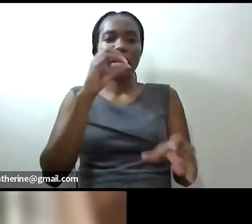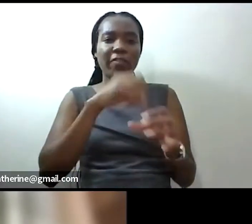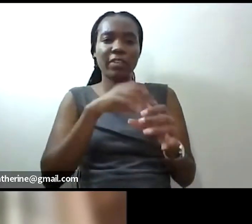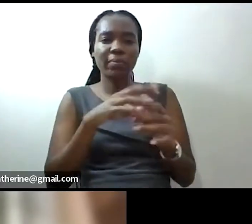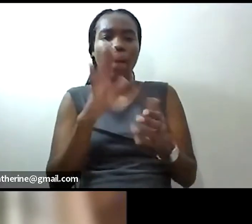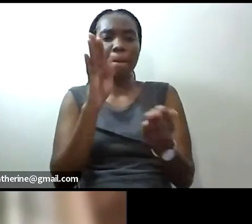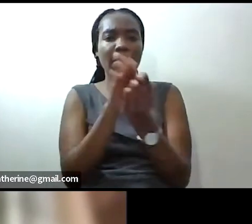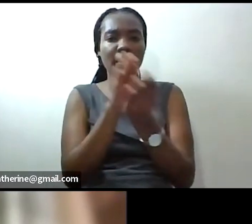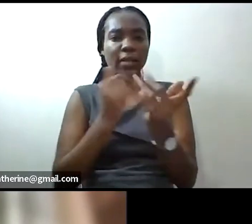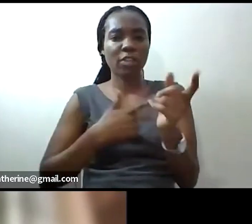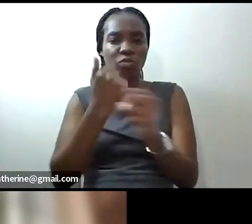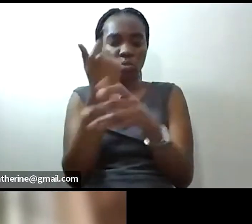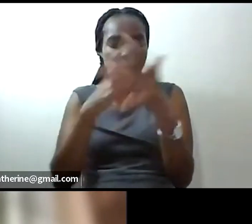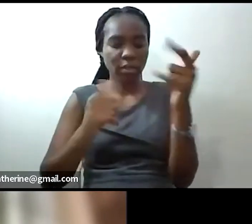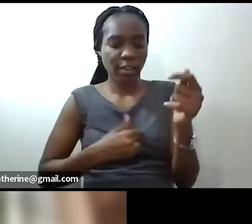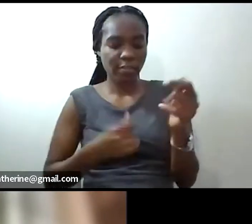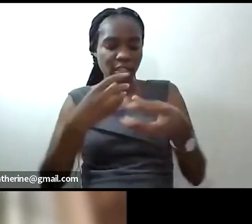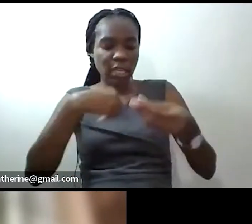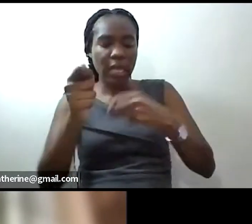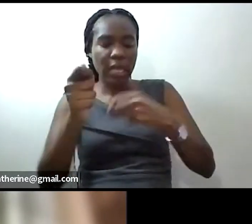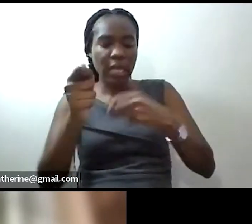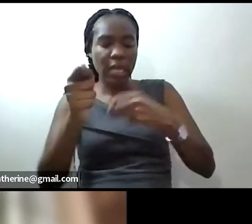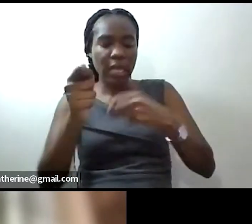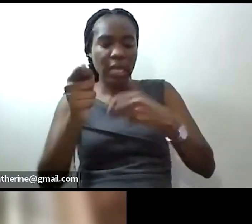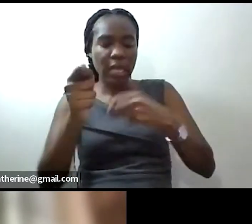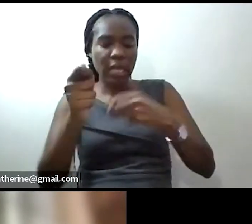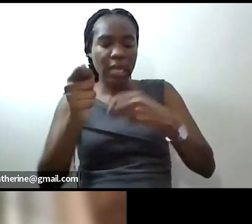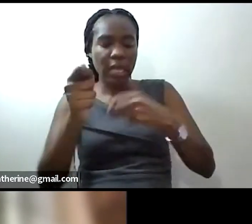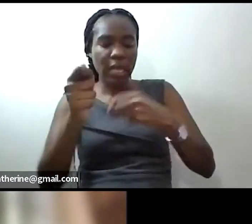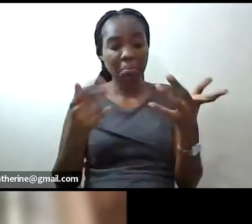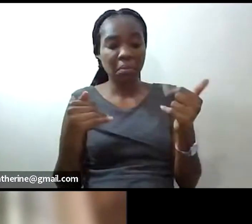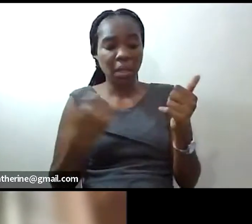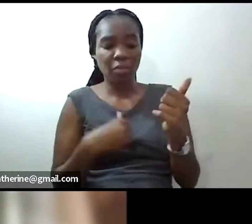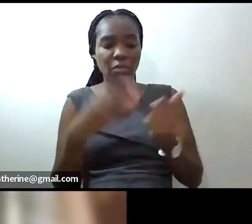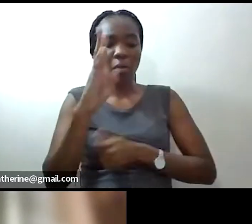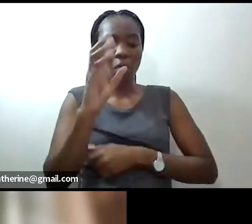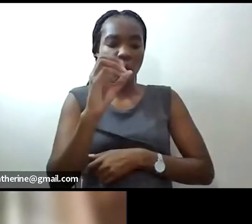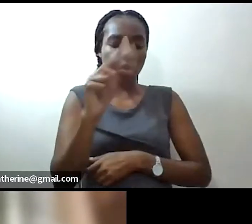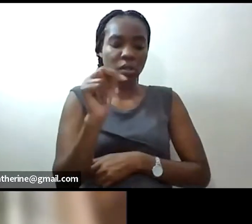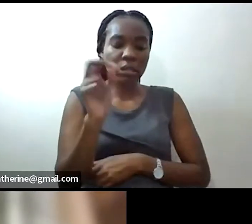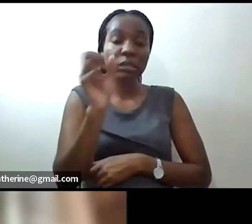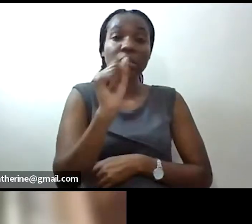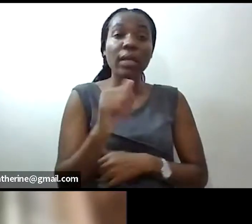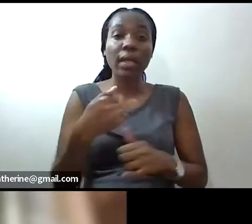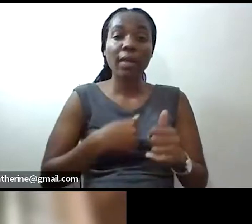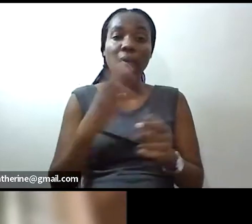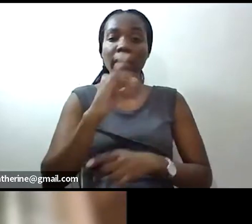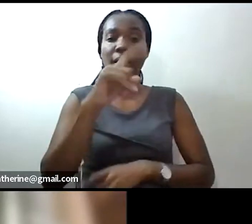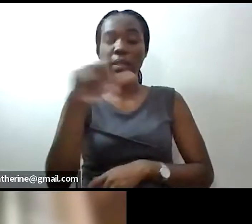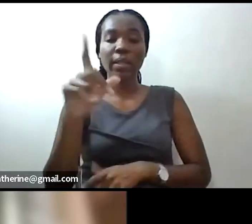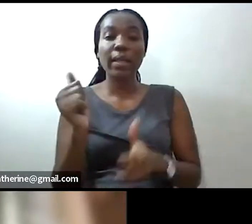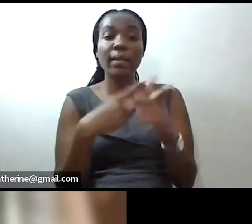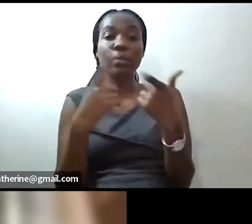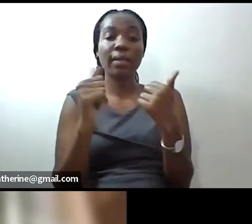and selling of shares, bonds, bills, and the like. We do corporate finance,